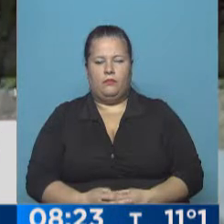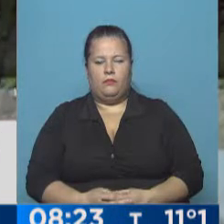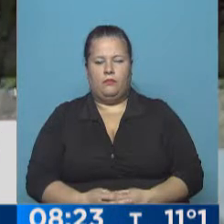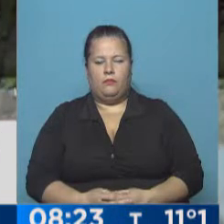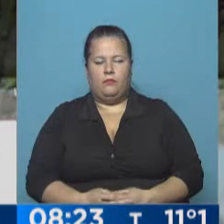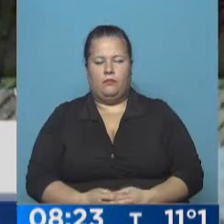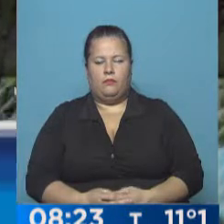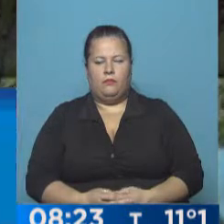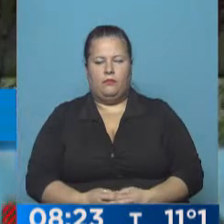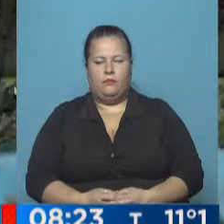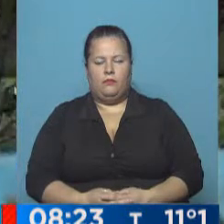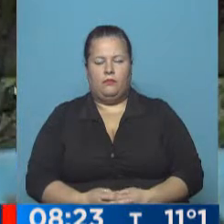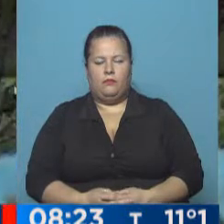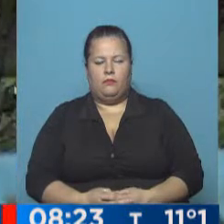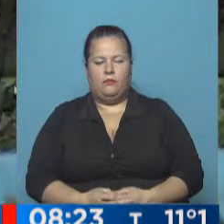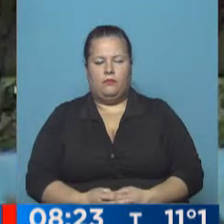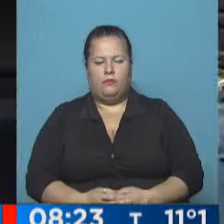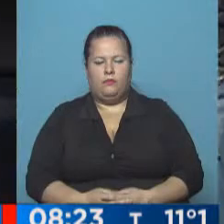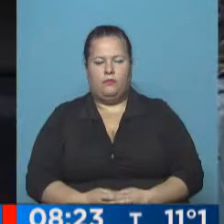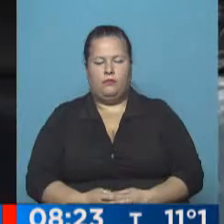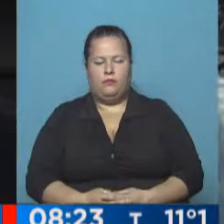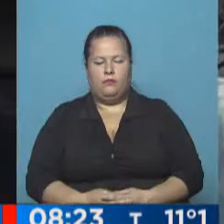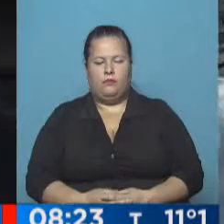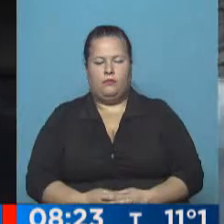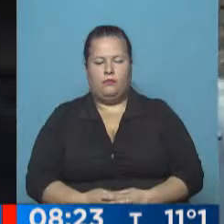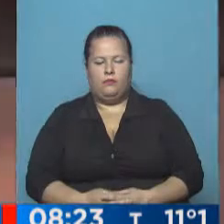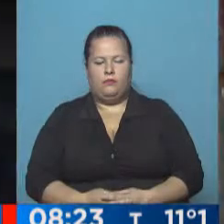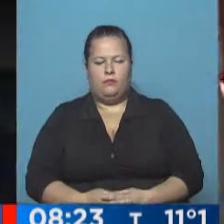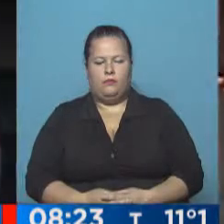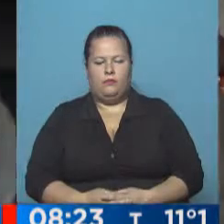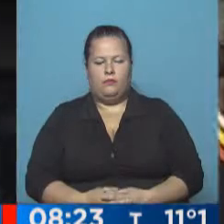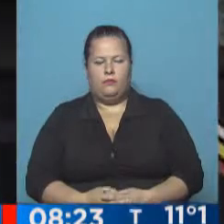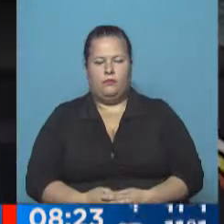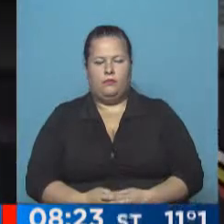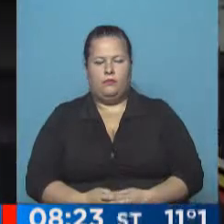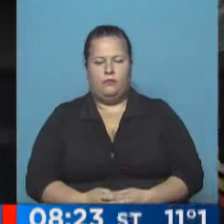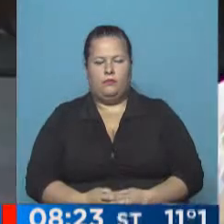didn't make a system to give him an easy idea.